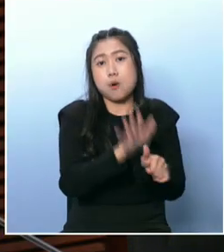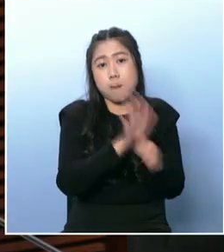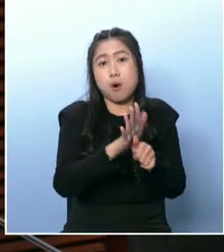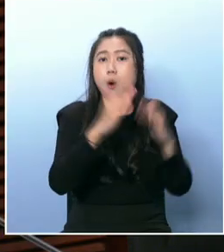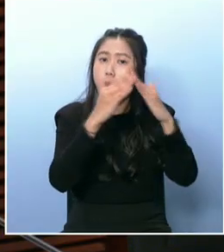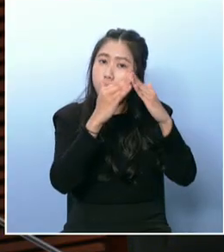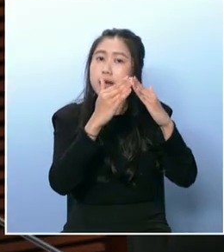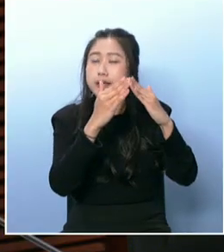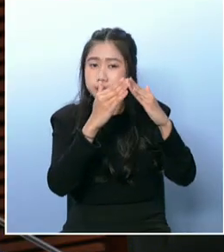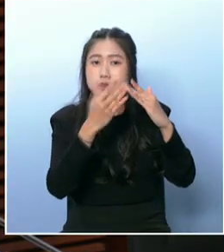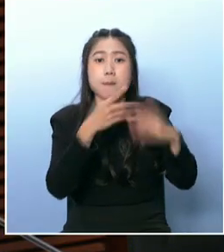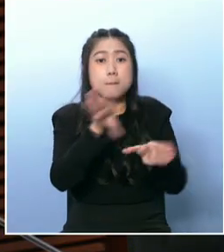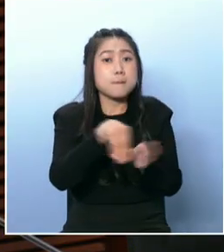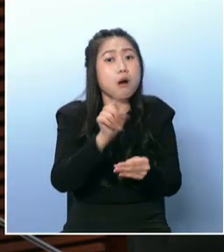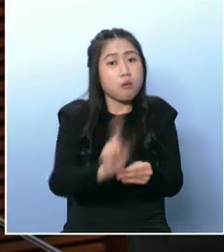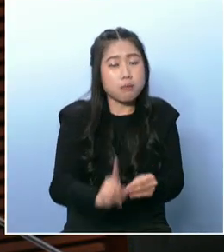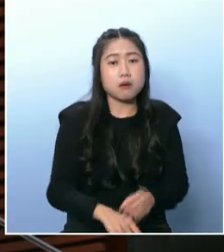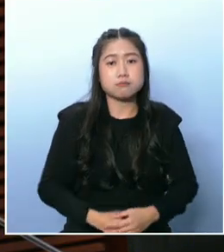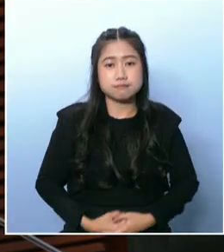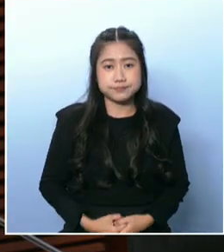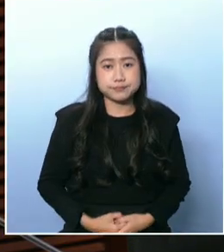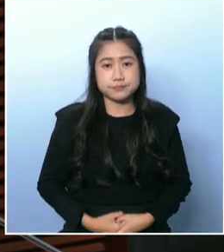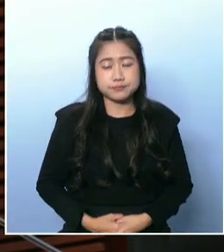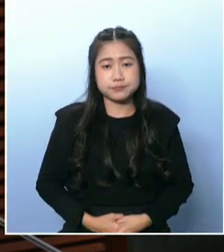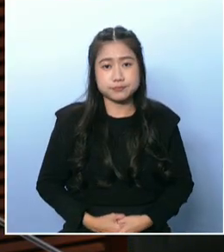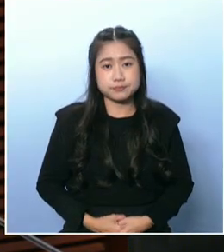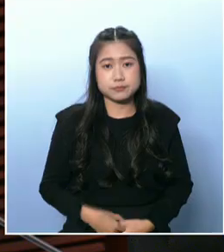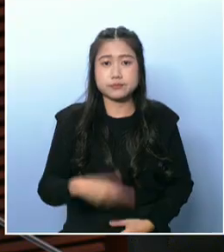have support services for them in terms of residential care.